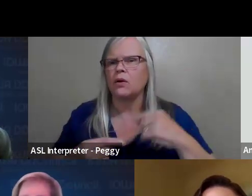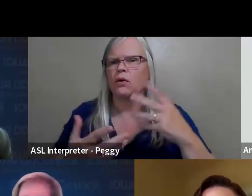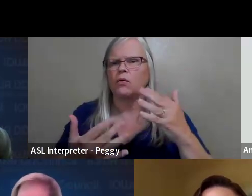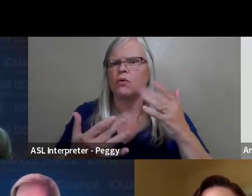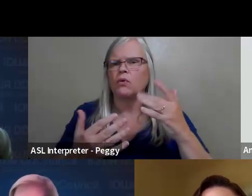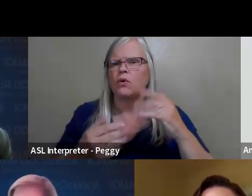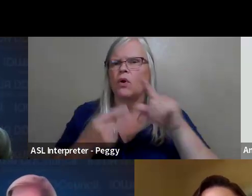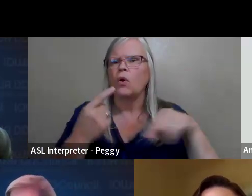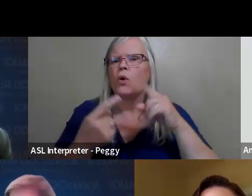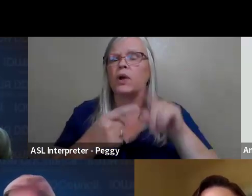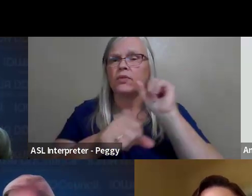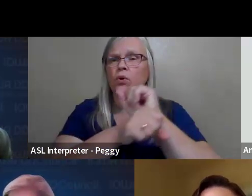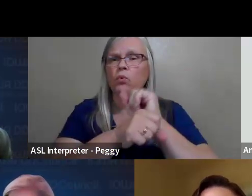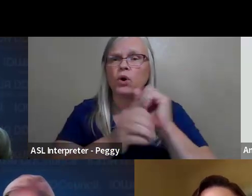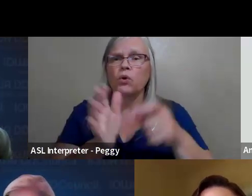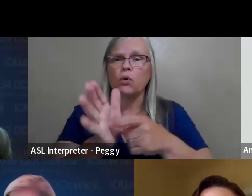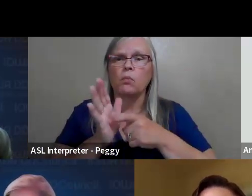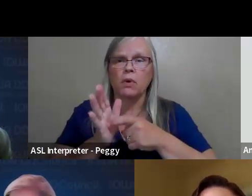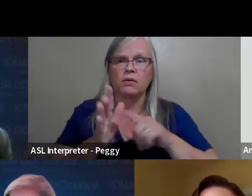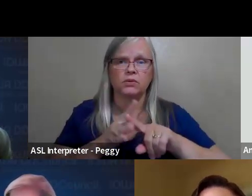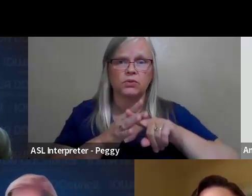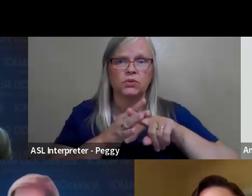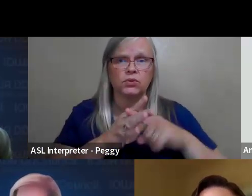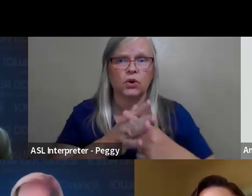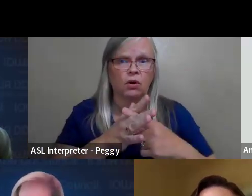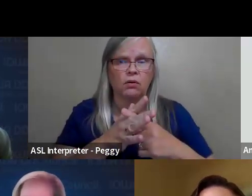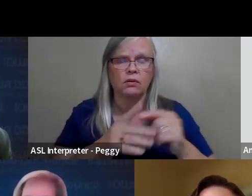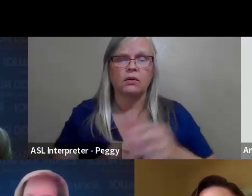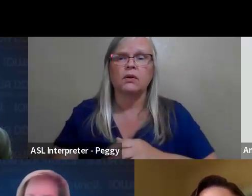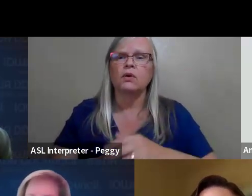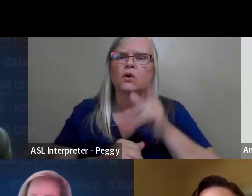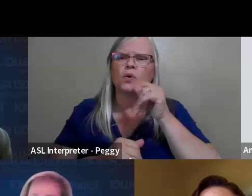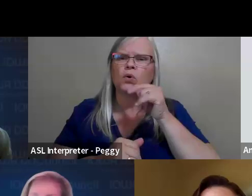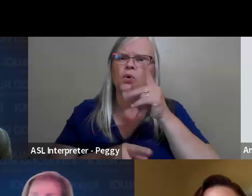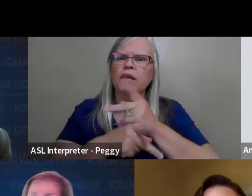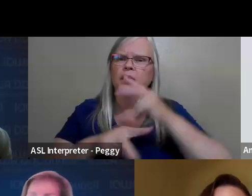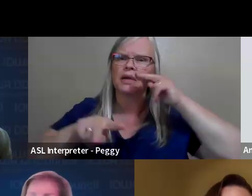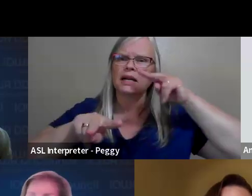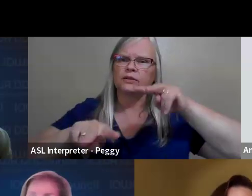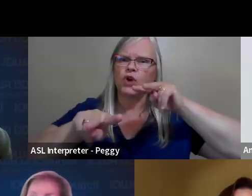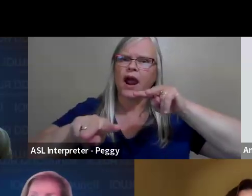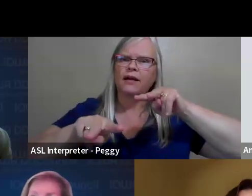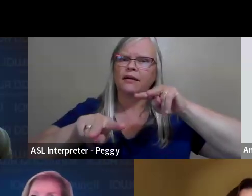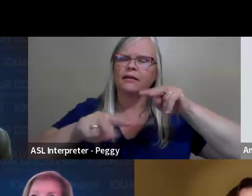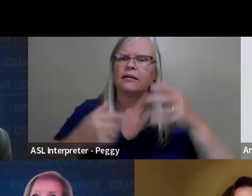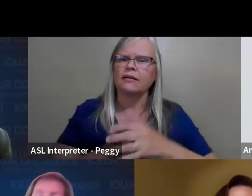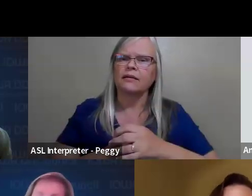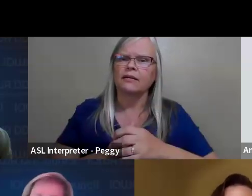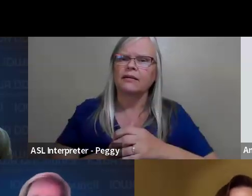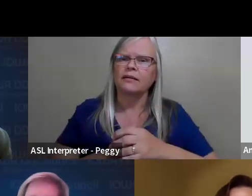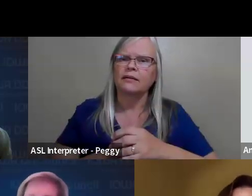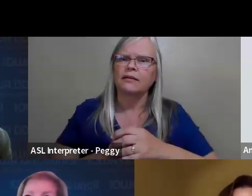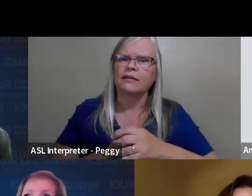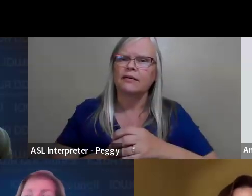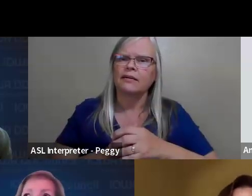When these work requirements go into effect, who is keeping track of